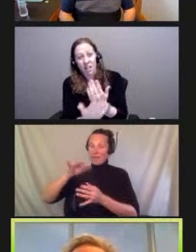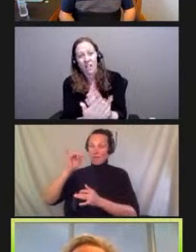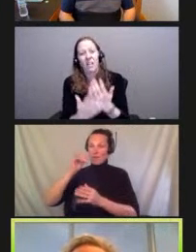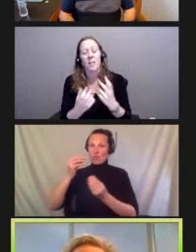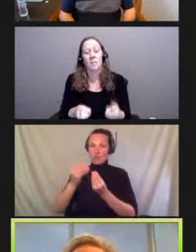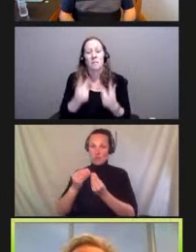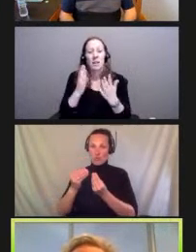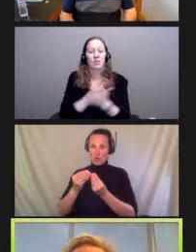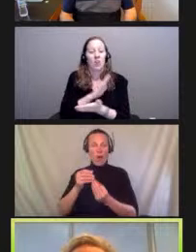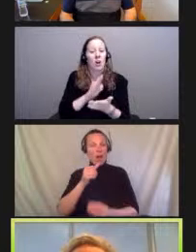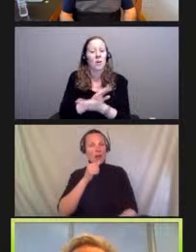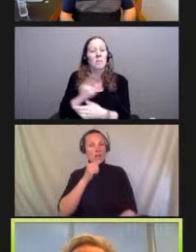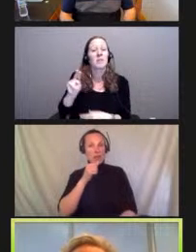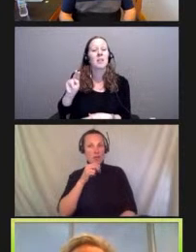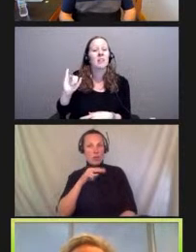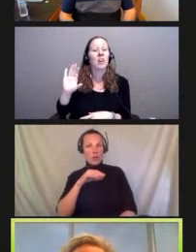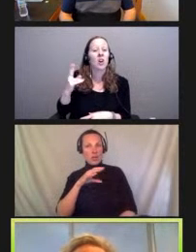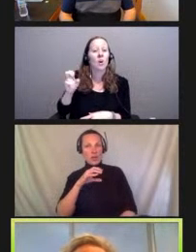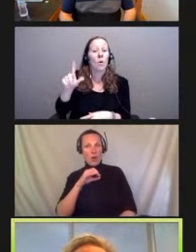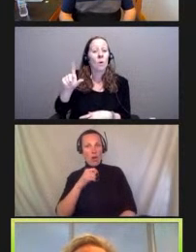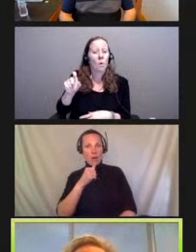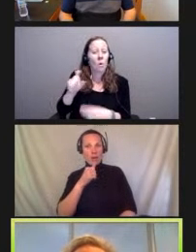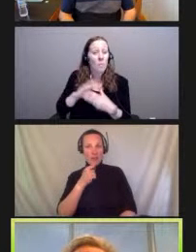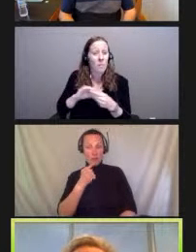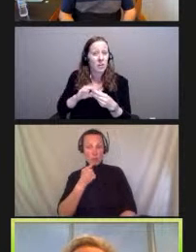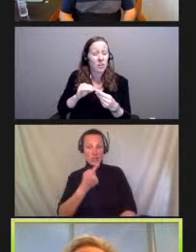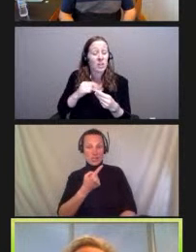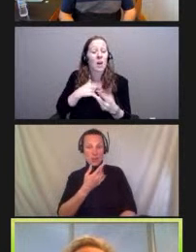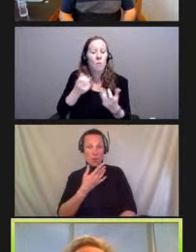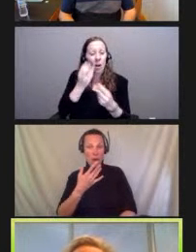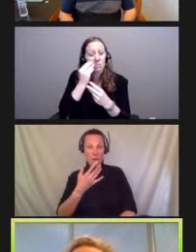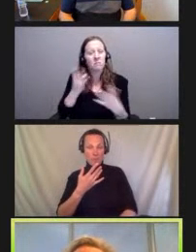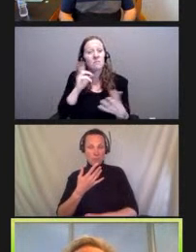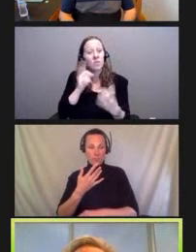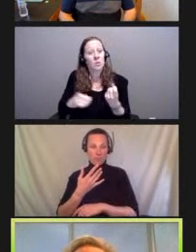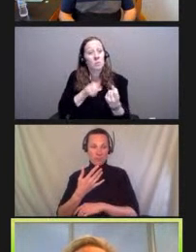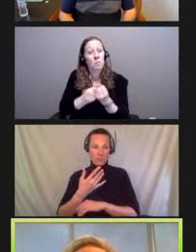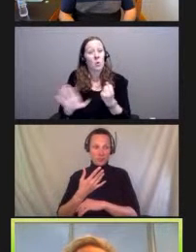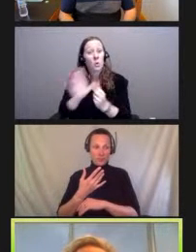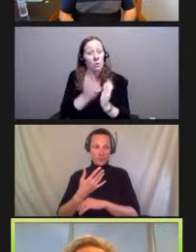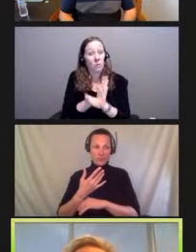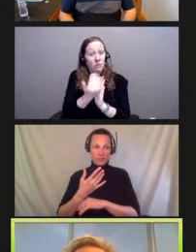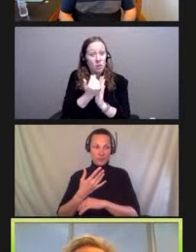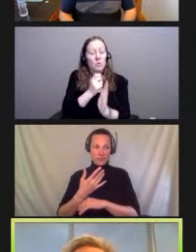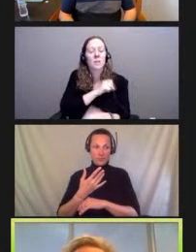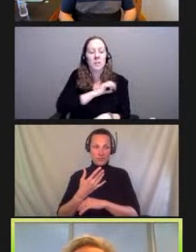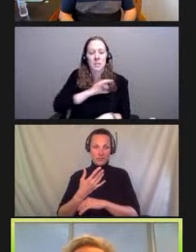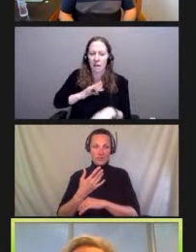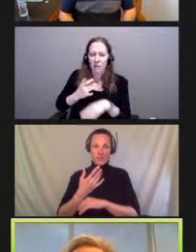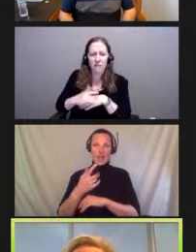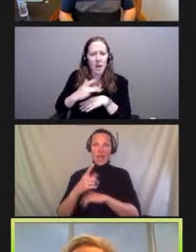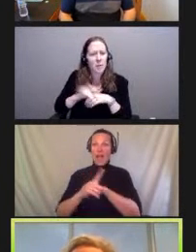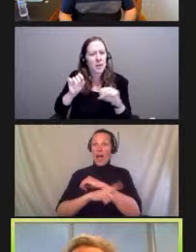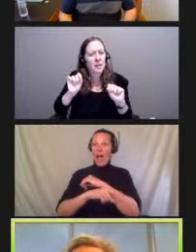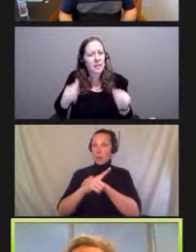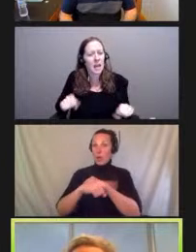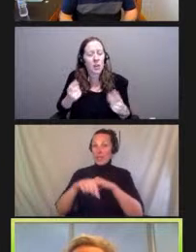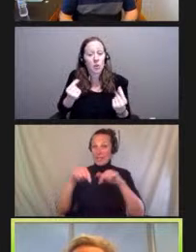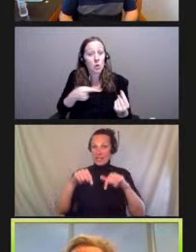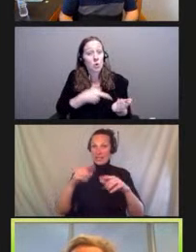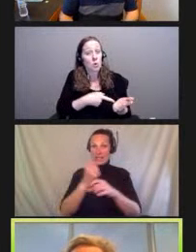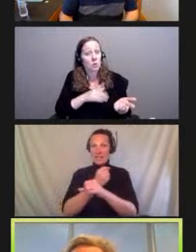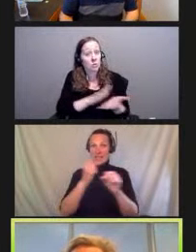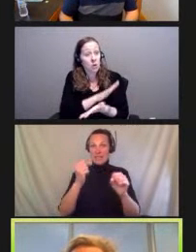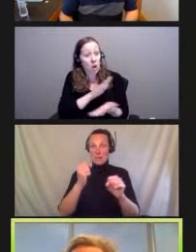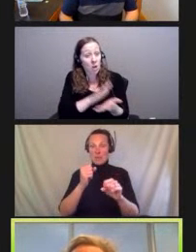at the beginning of the presentation, just like to remind you now that to support your review, staff are available to discuss any or all of these documents in